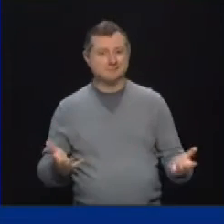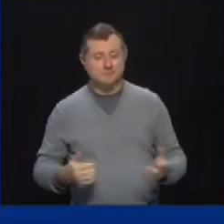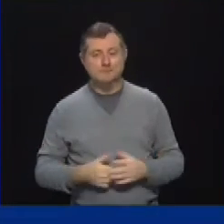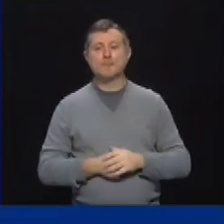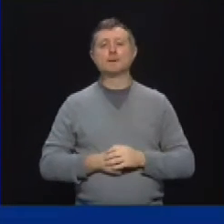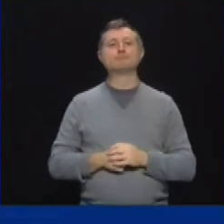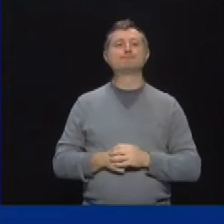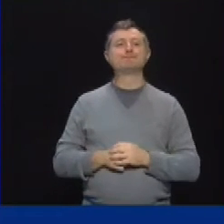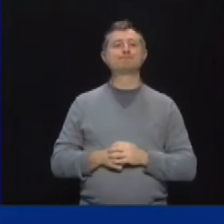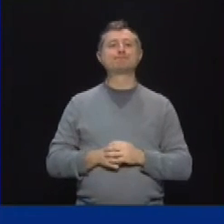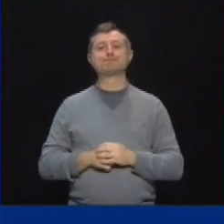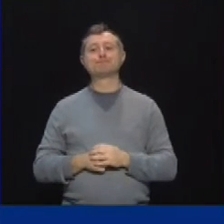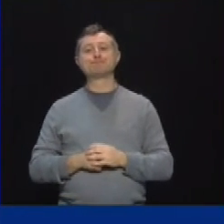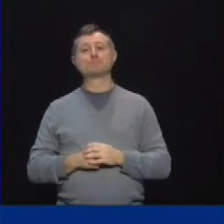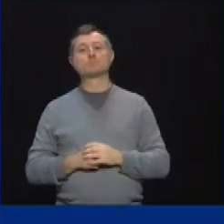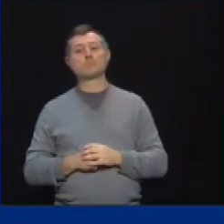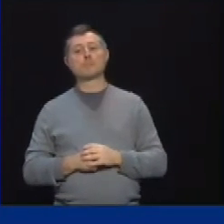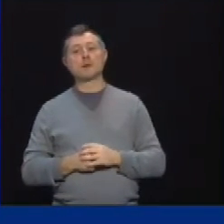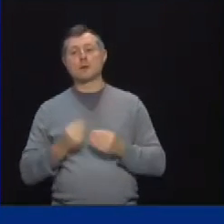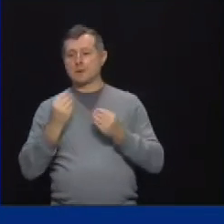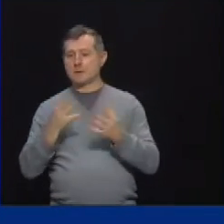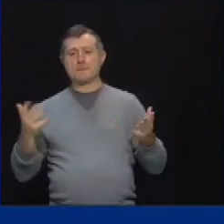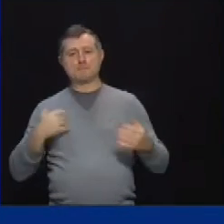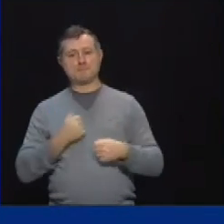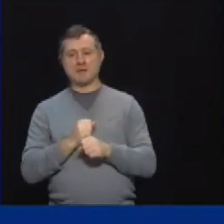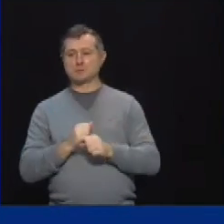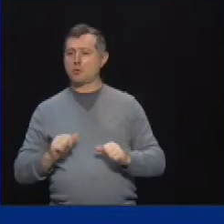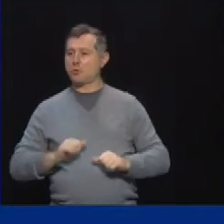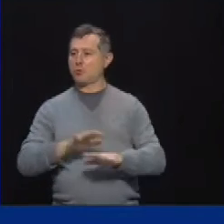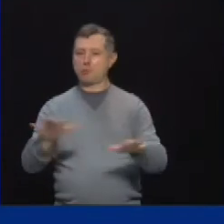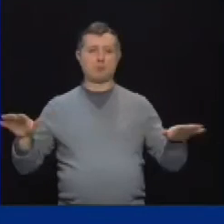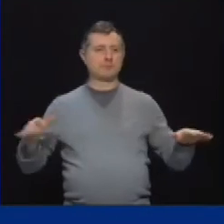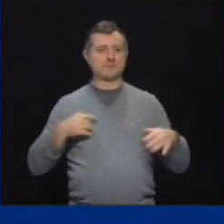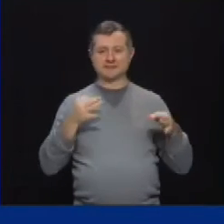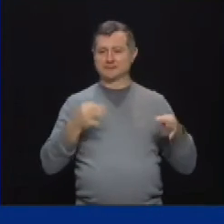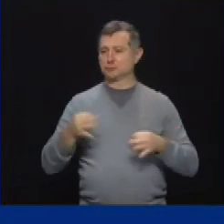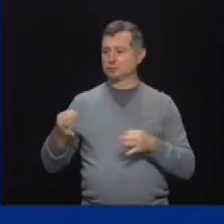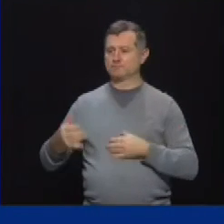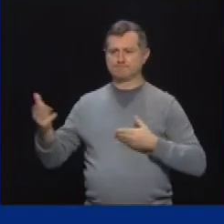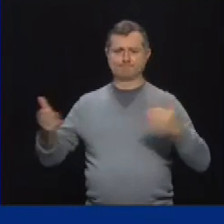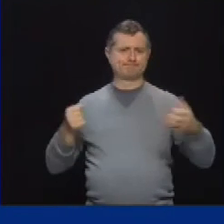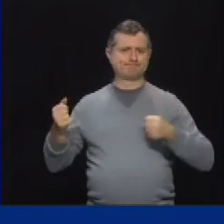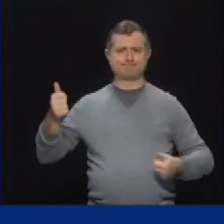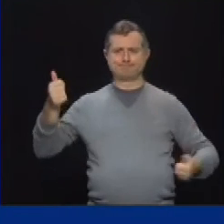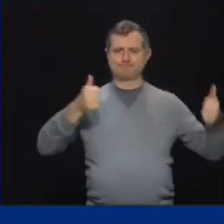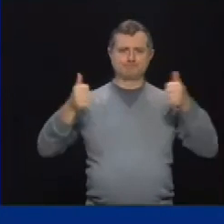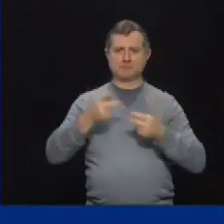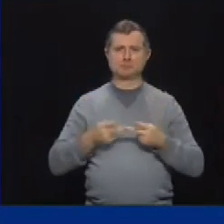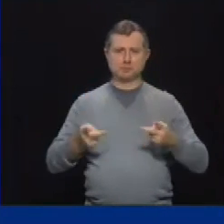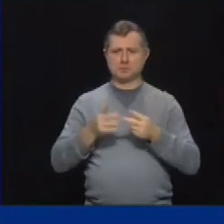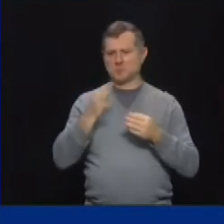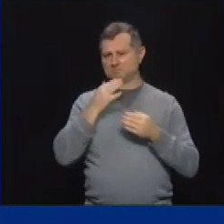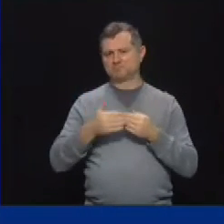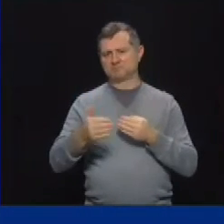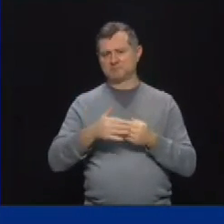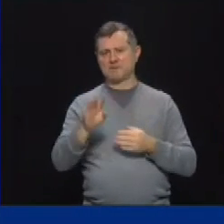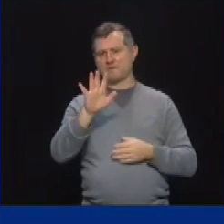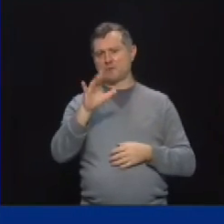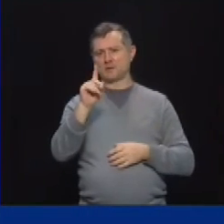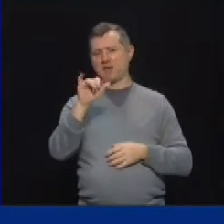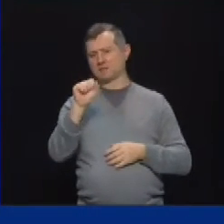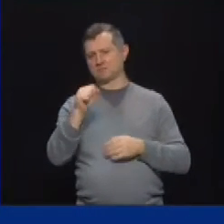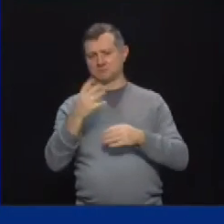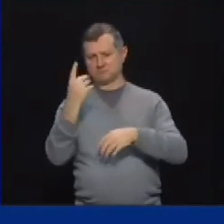I am making all of my decisions on hiring major positions within a 5-day period. So I know you're